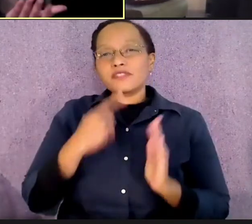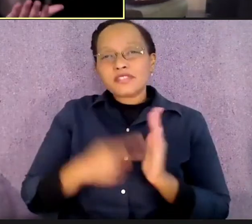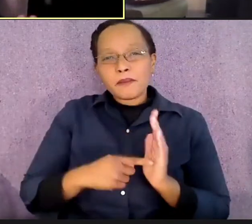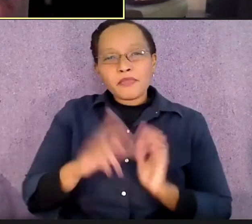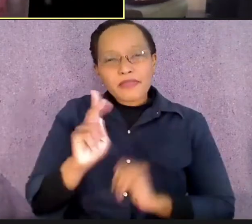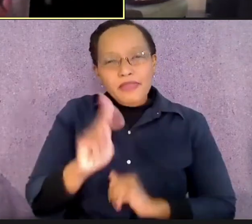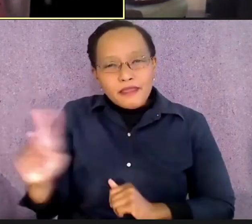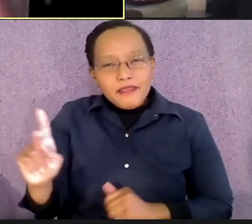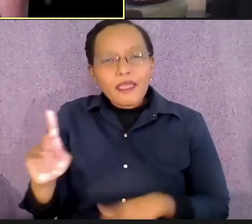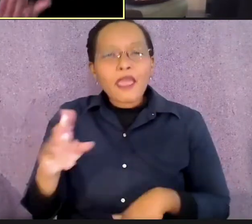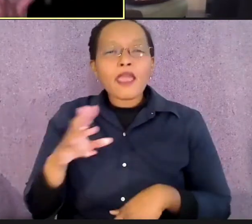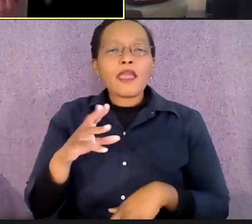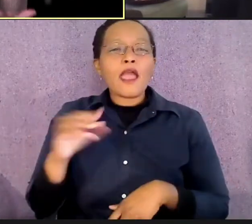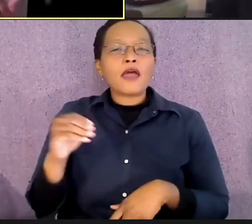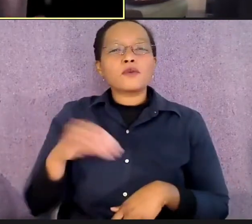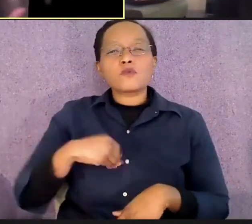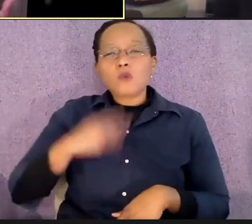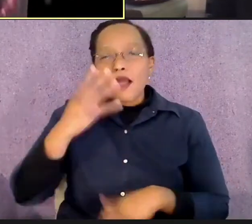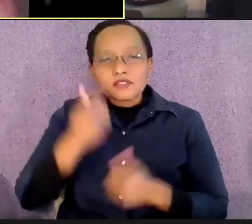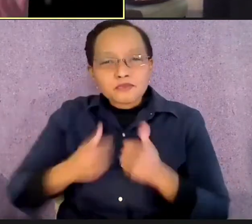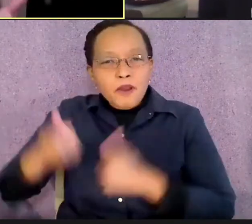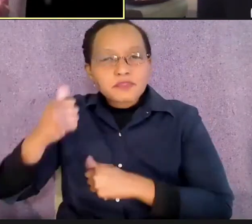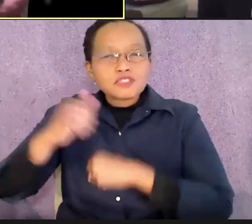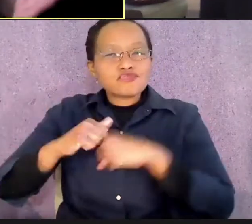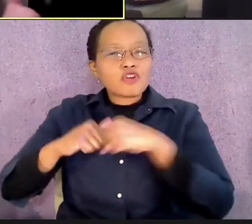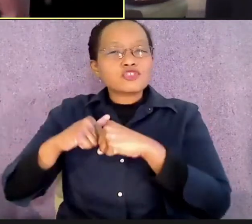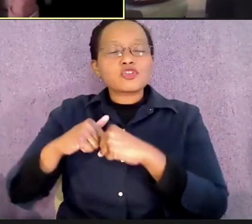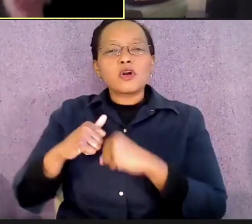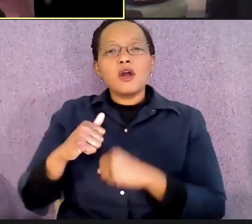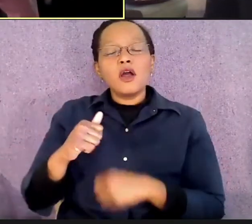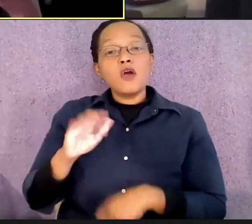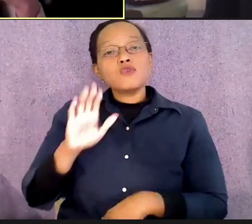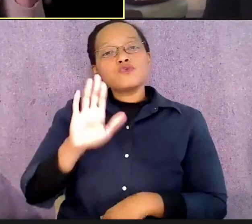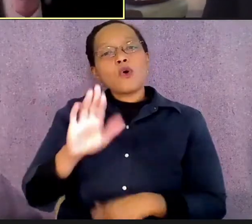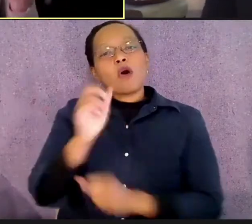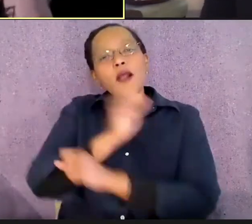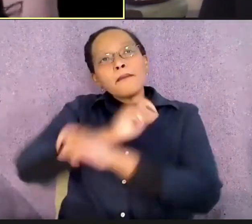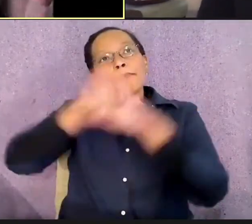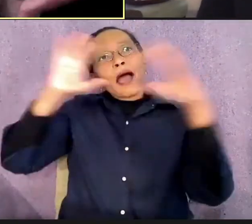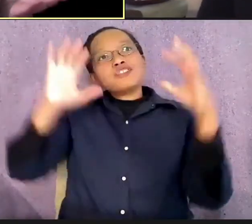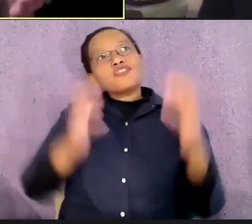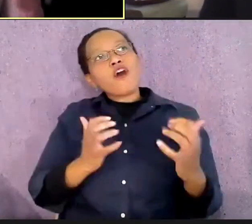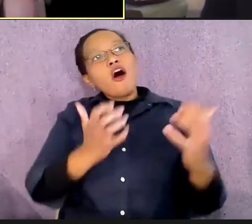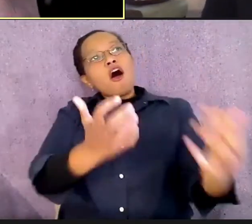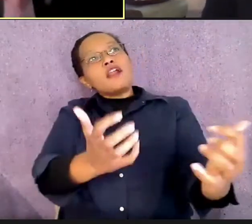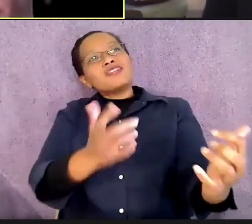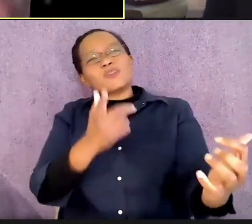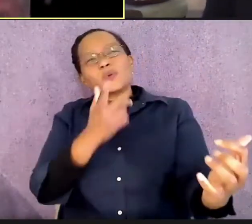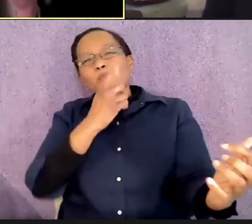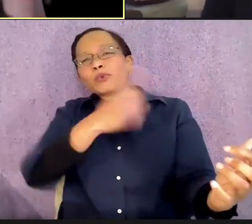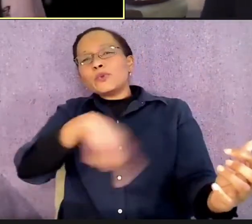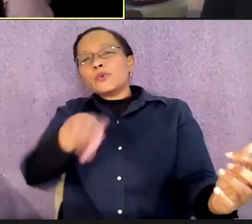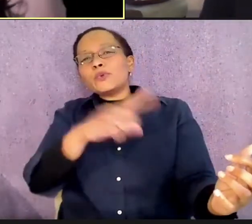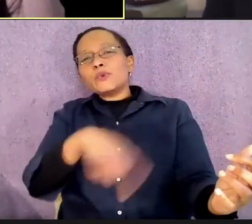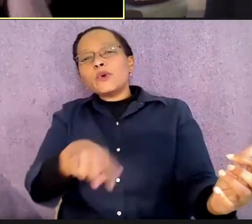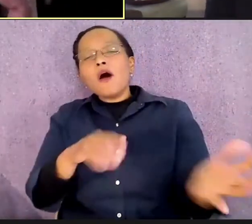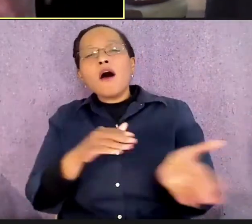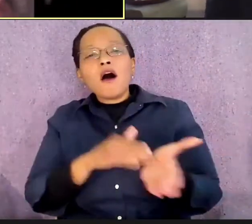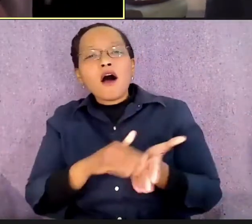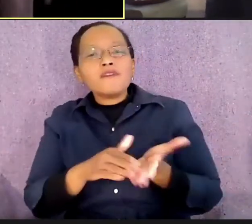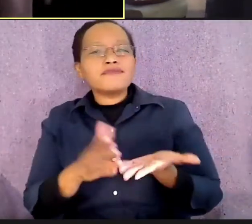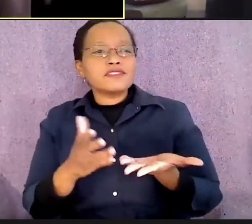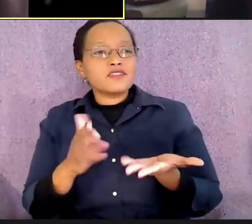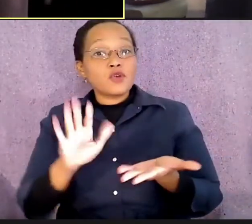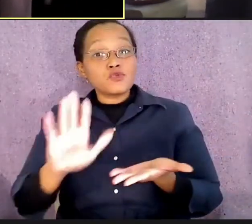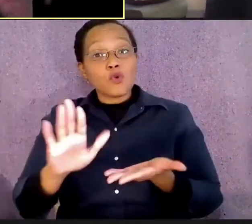Who is your audience? Like, what audience do you typically have in mind for these? Because it seems like very obviously it's educational. You're breaking down like the structures of like